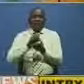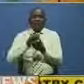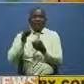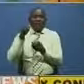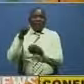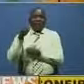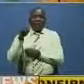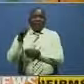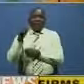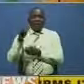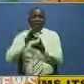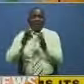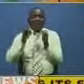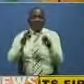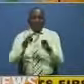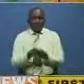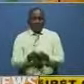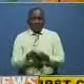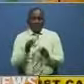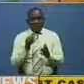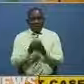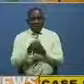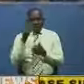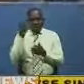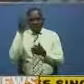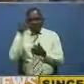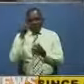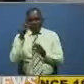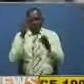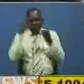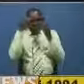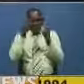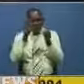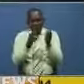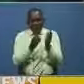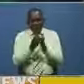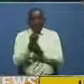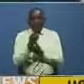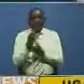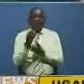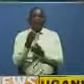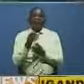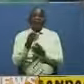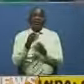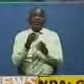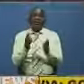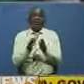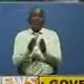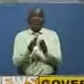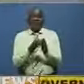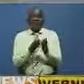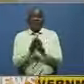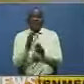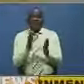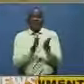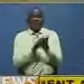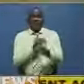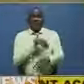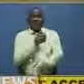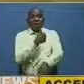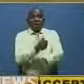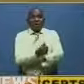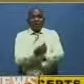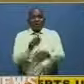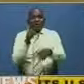Education in Asante Mampong. This formed part of the decision taken at the crunch meeting convened by the school authorities